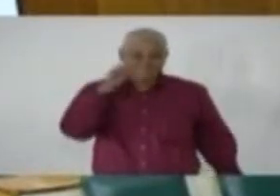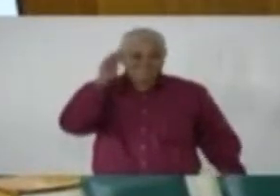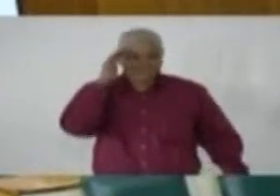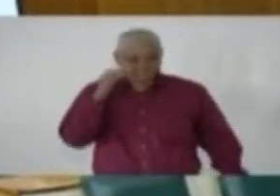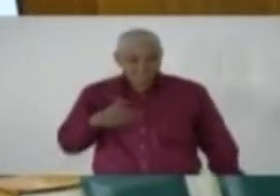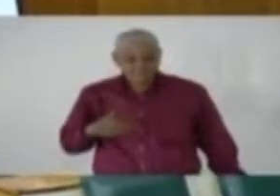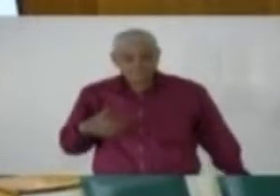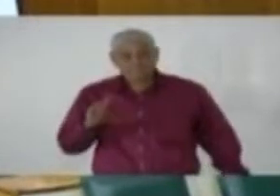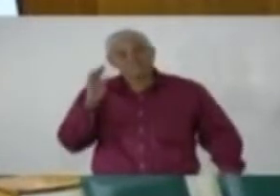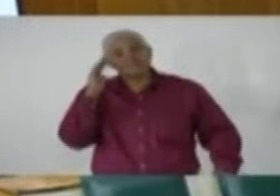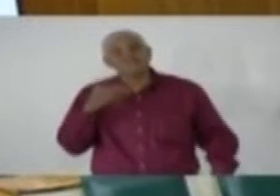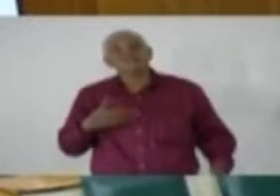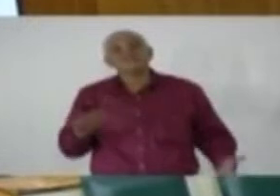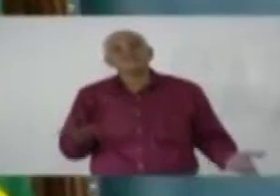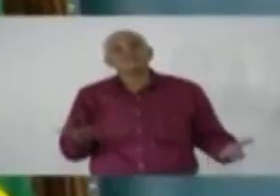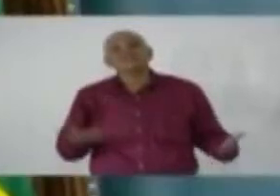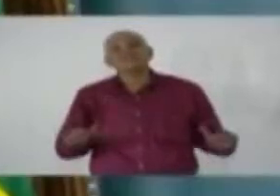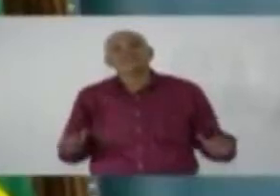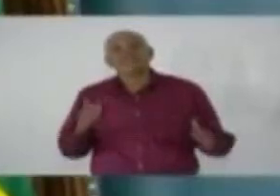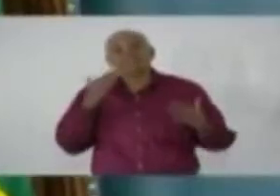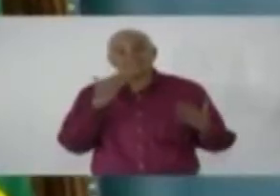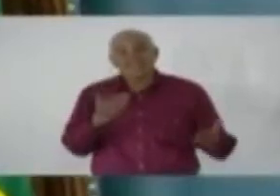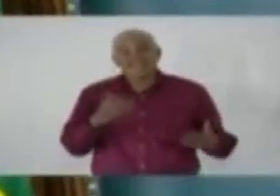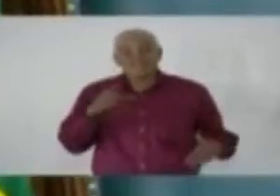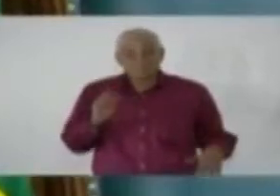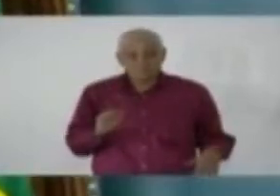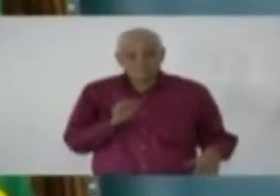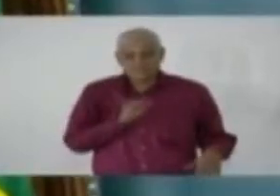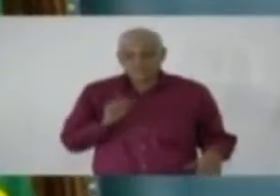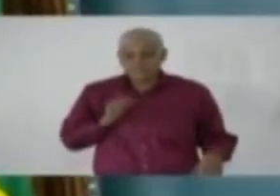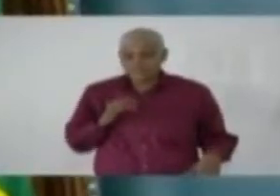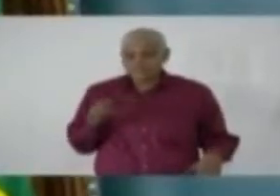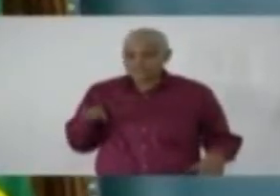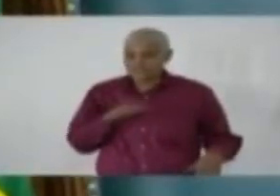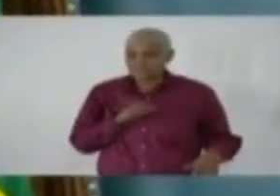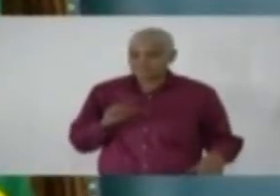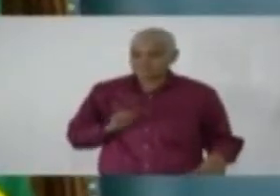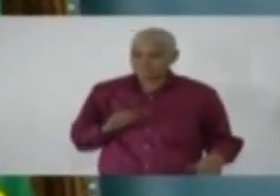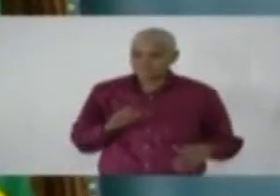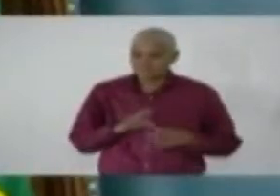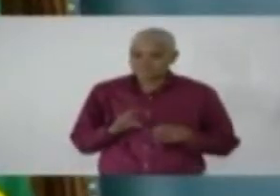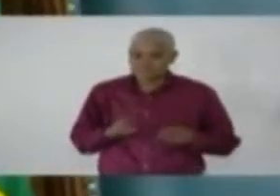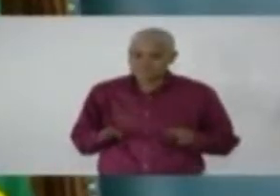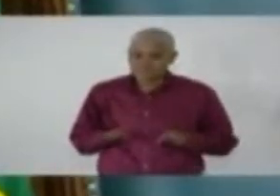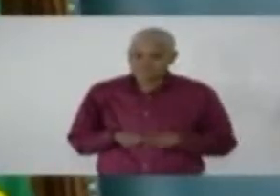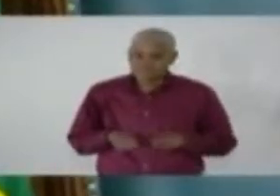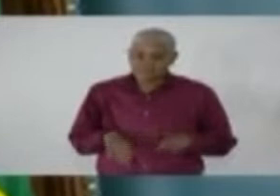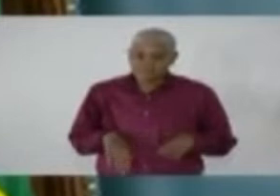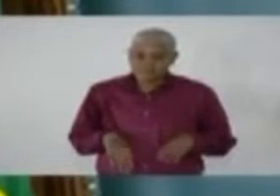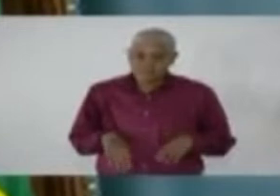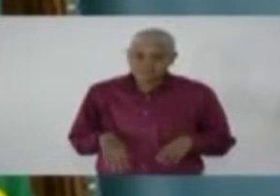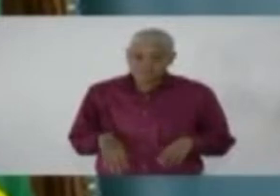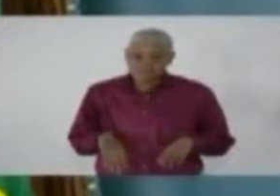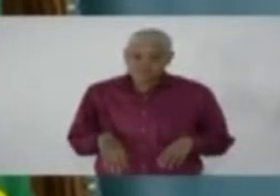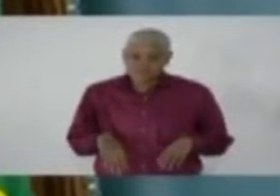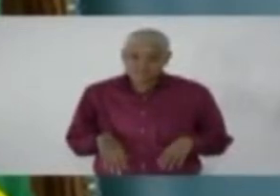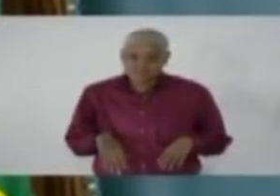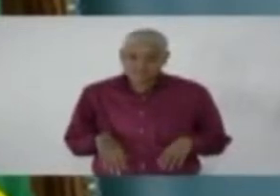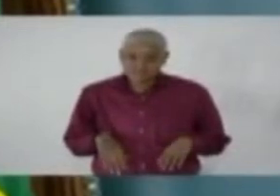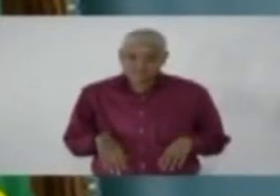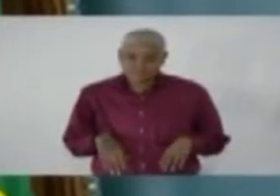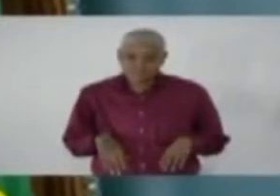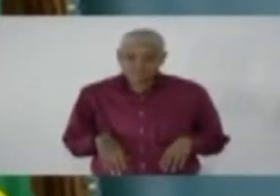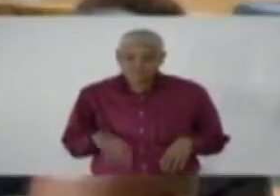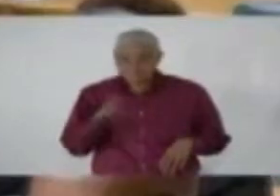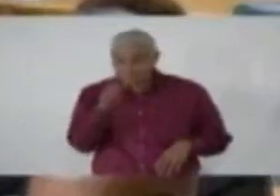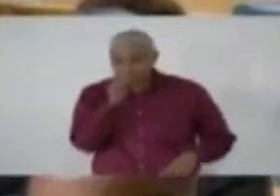They are still welcome anyway. Thank you very much, Senator Hill. The question is that the State of the Nation debate be... Yes, Mr. President, sorry,